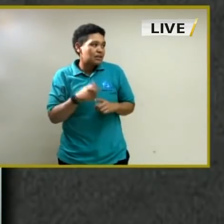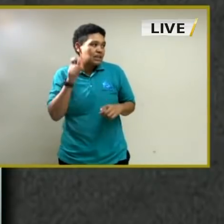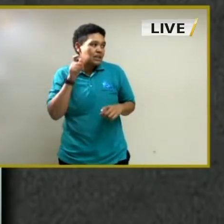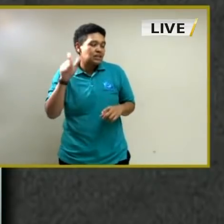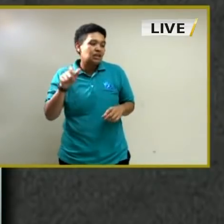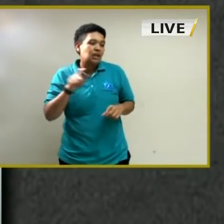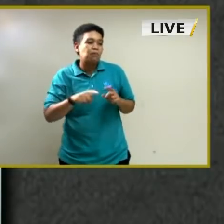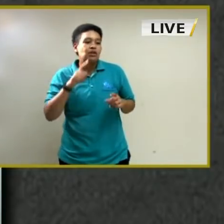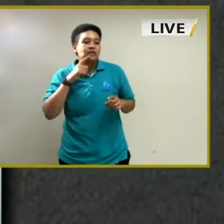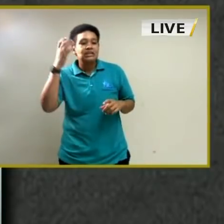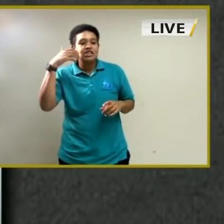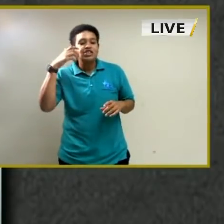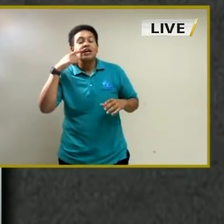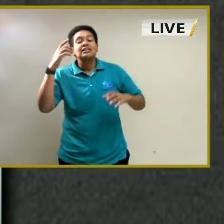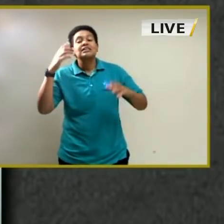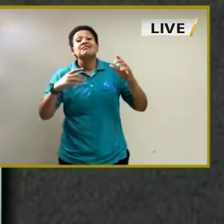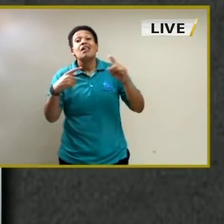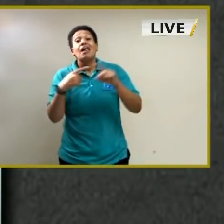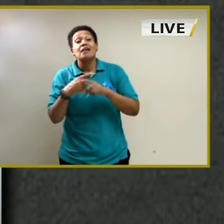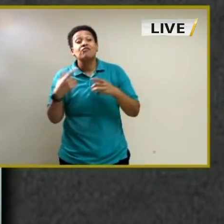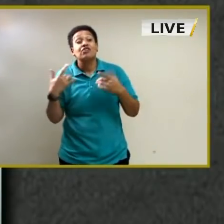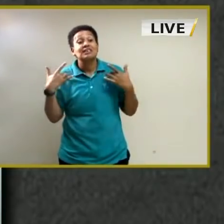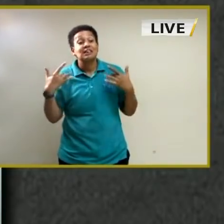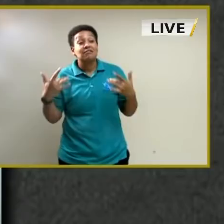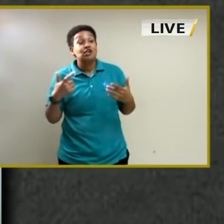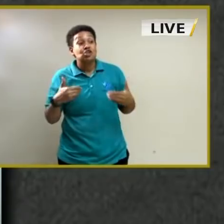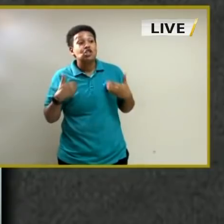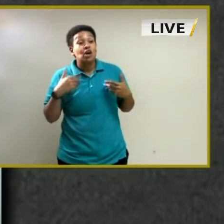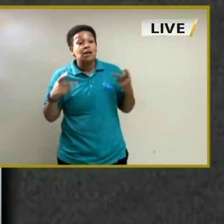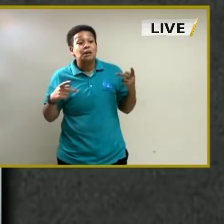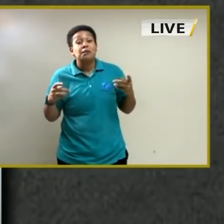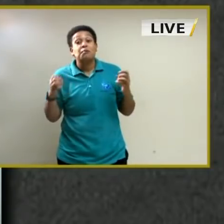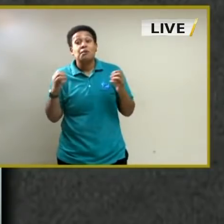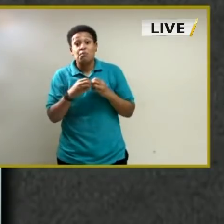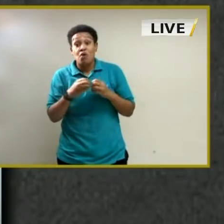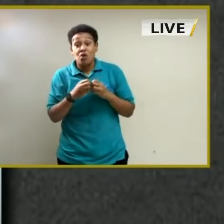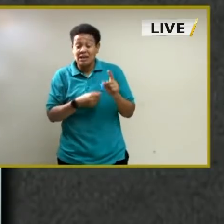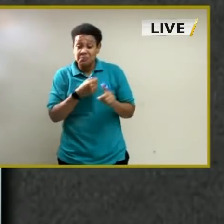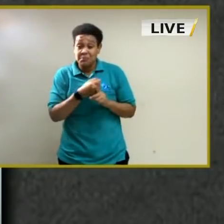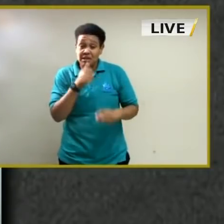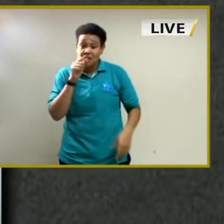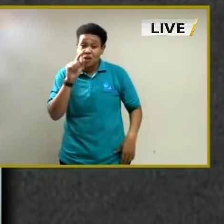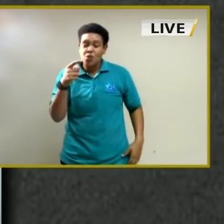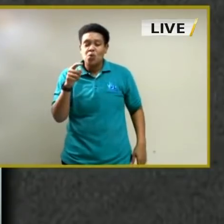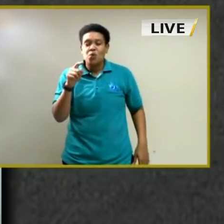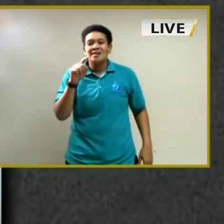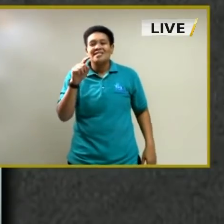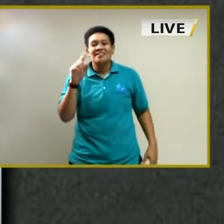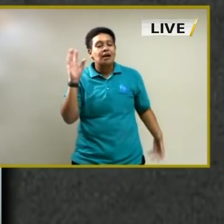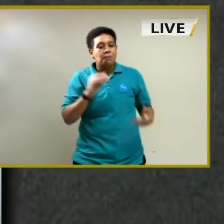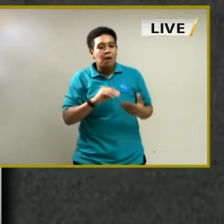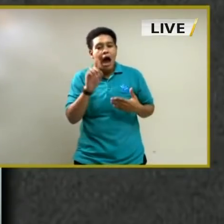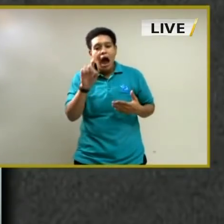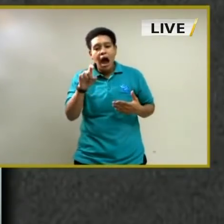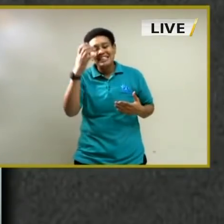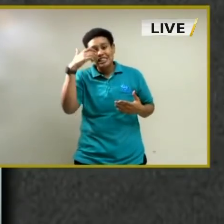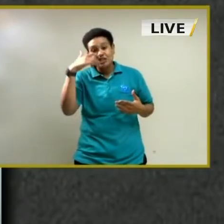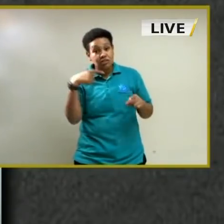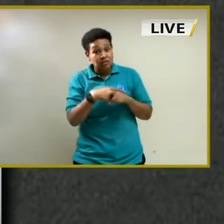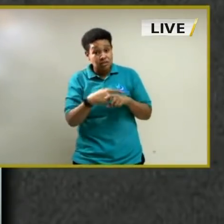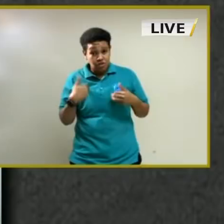the serious adverse events, are the younger people also being more affected? Not just the ISAVIs overall, I'm asking about the